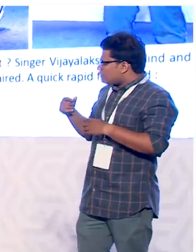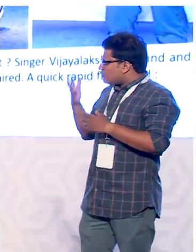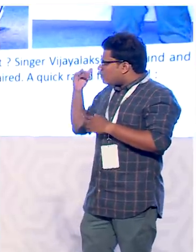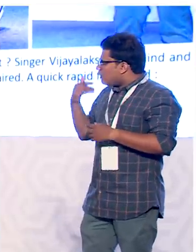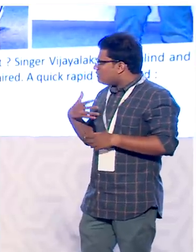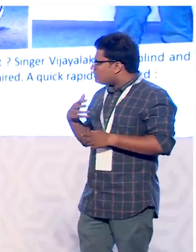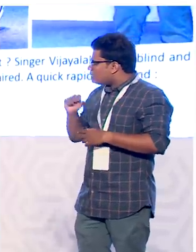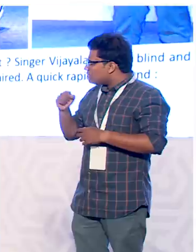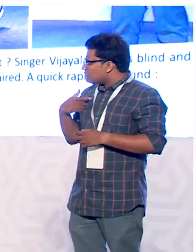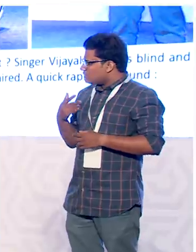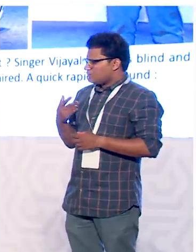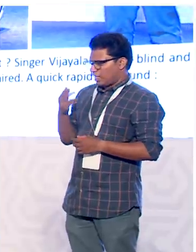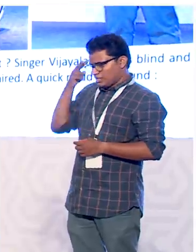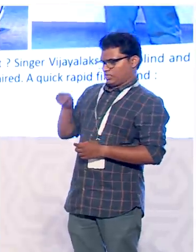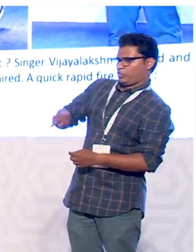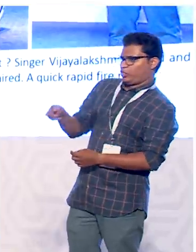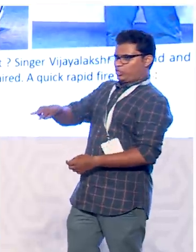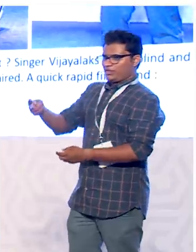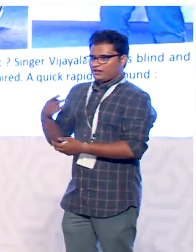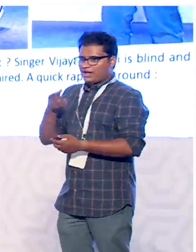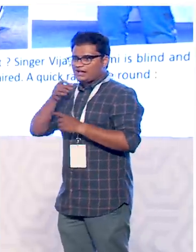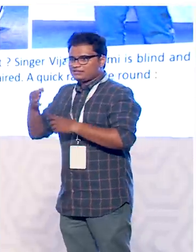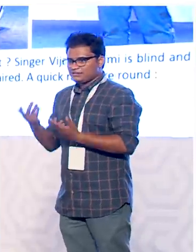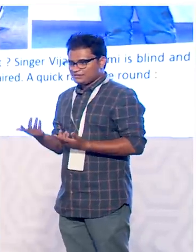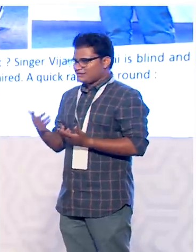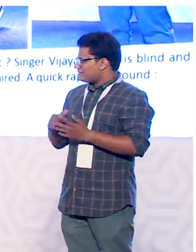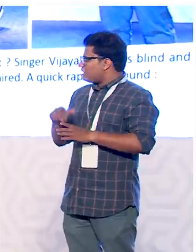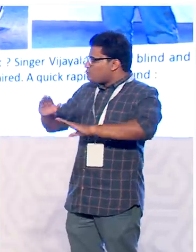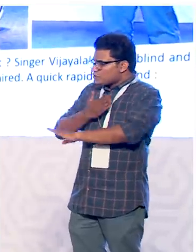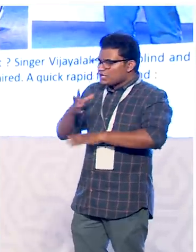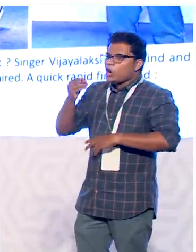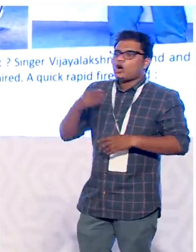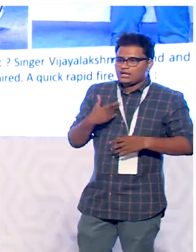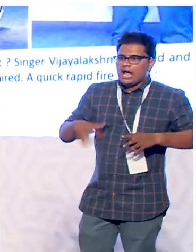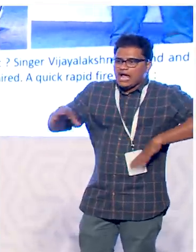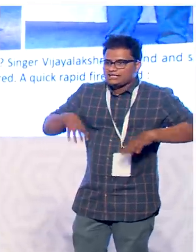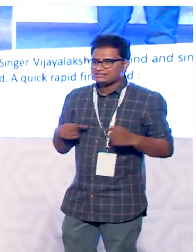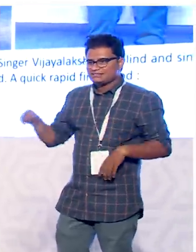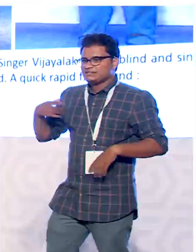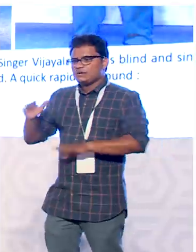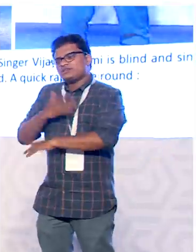so tricky? Why Maniratnam or music? I can have a musical Maniratnam.